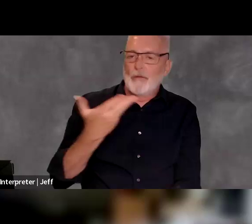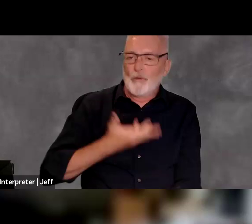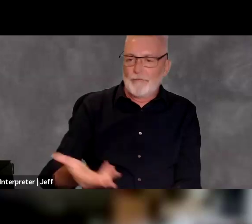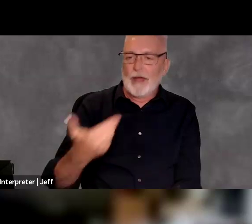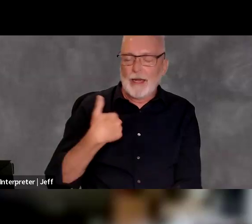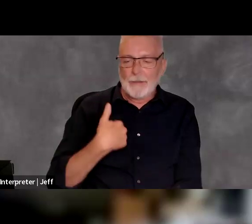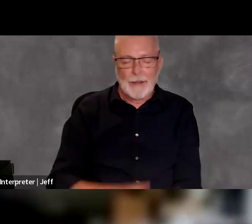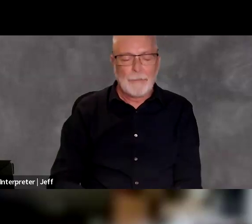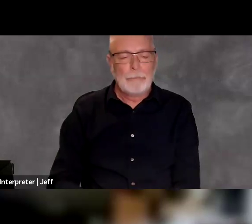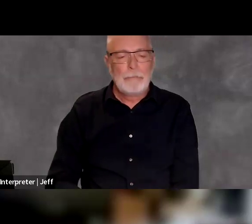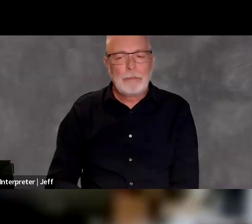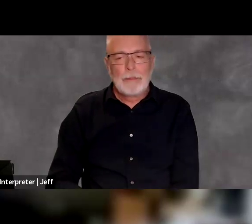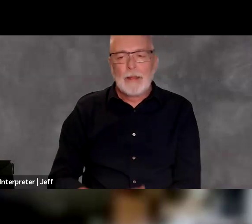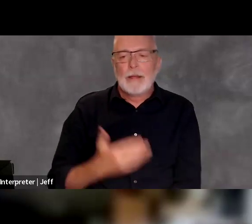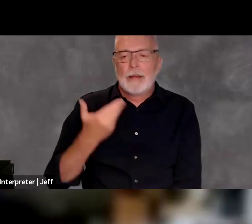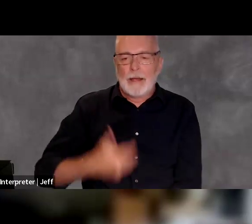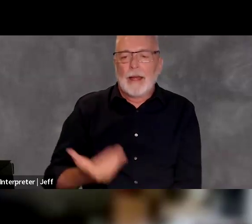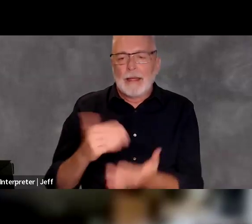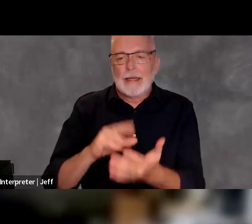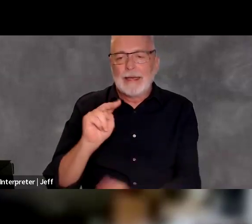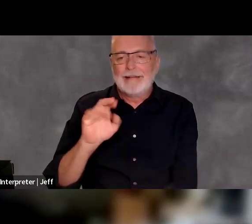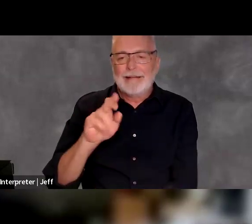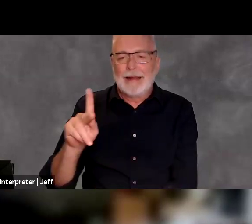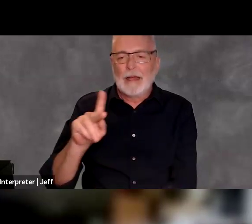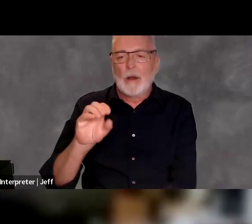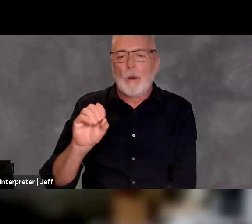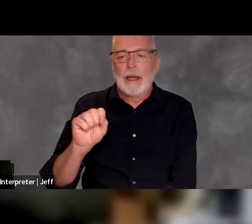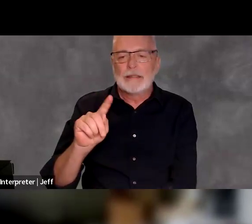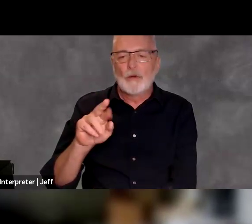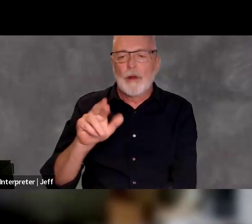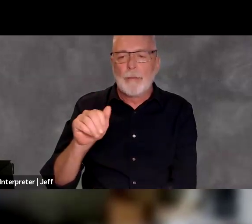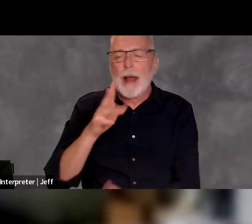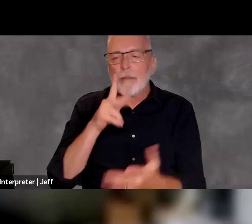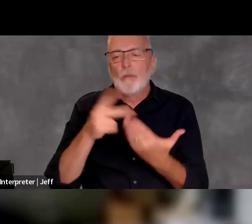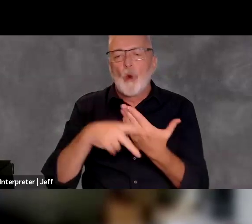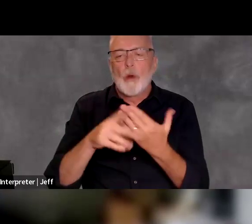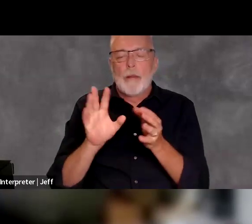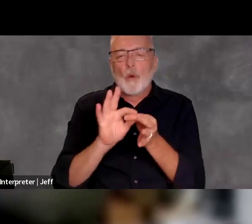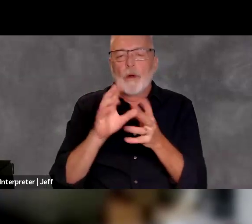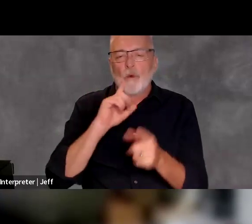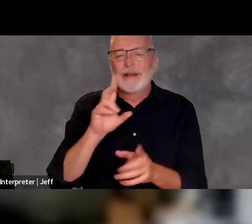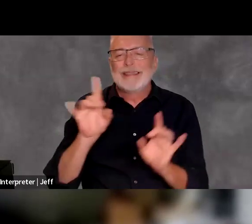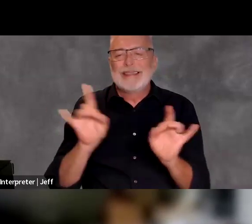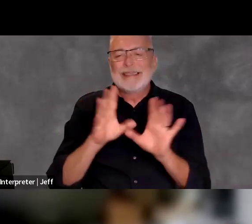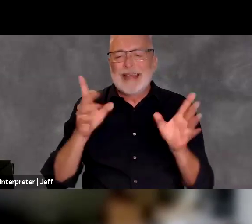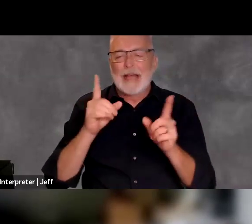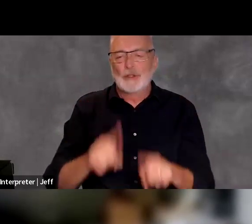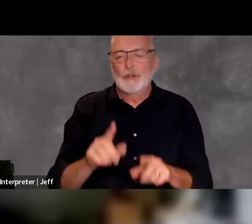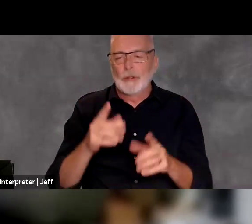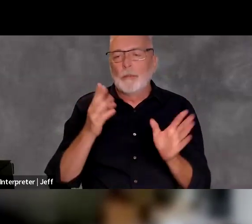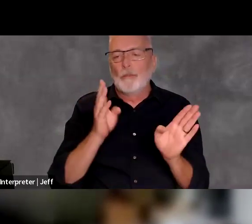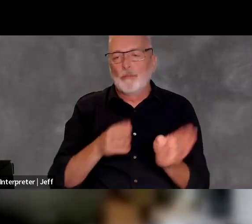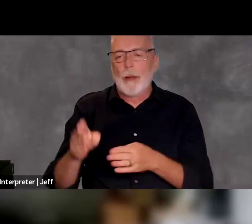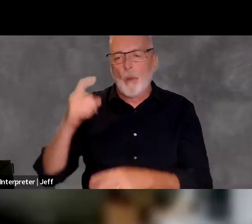Brooke. So my name is Nick Ostrom. I'm one of the program coordinators for Disaster PrepWise. We're a program based